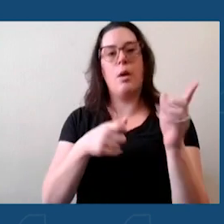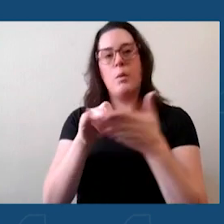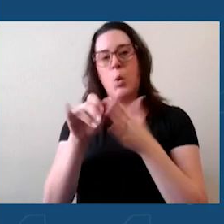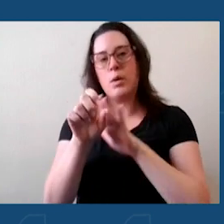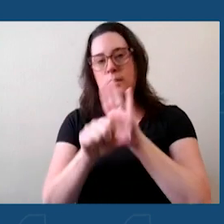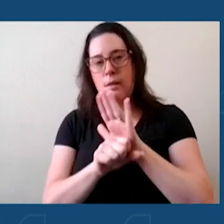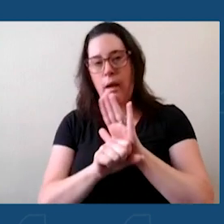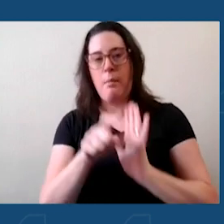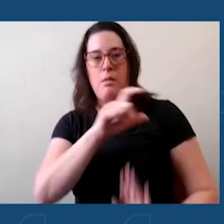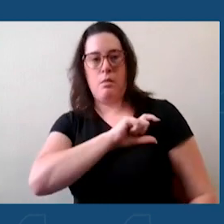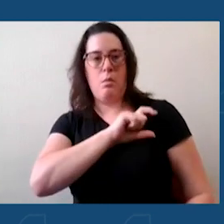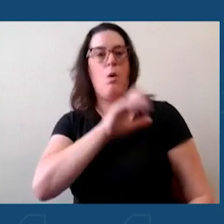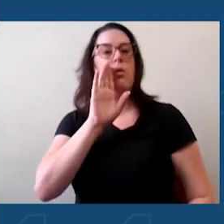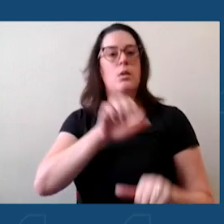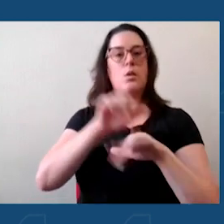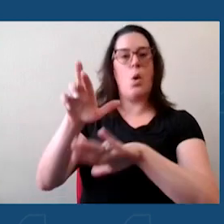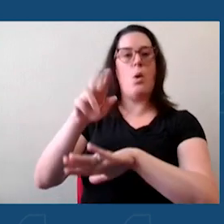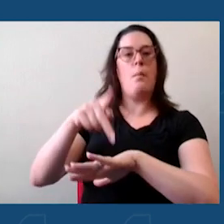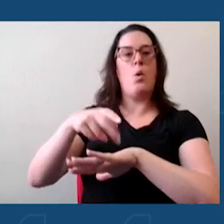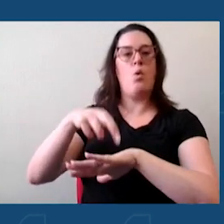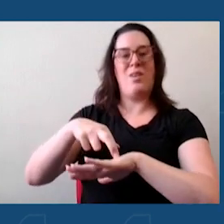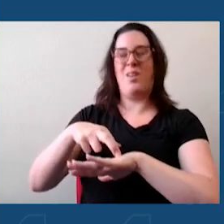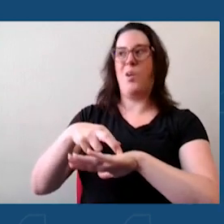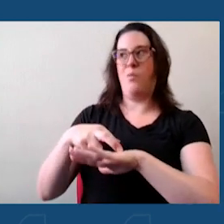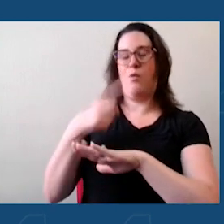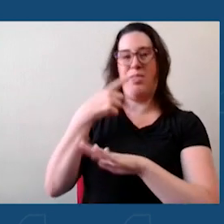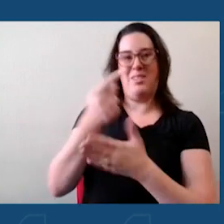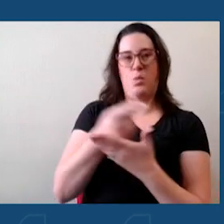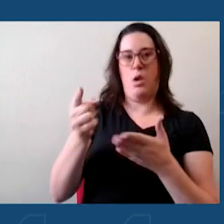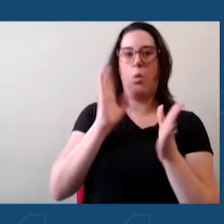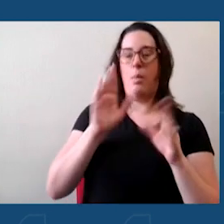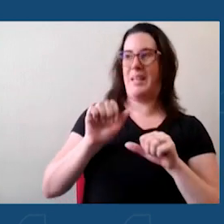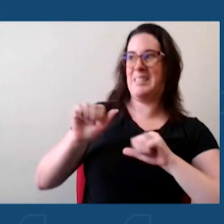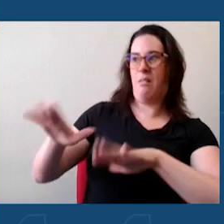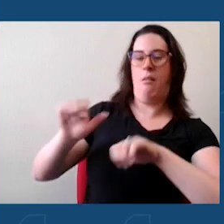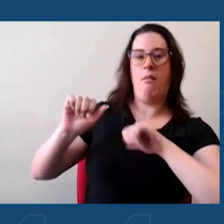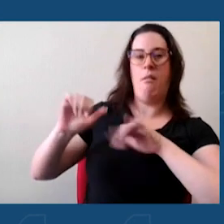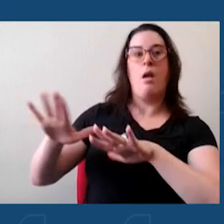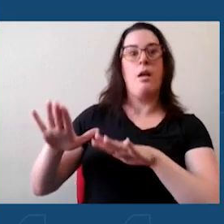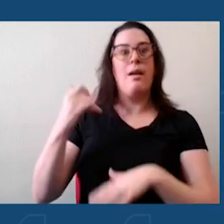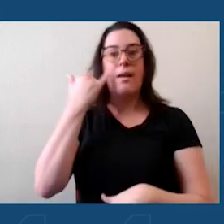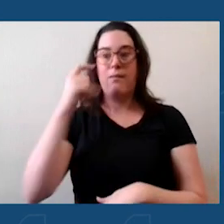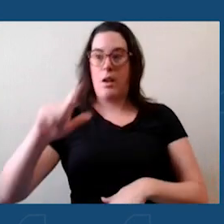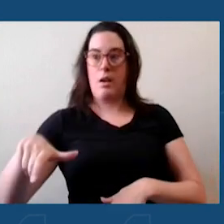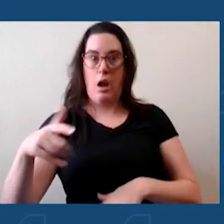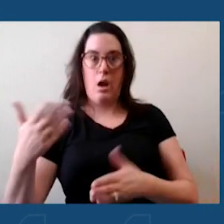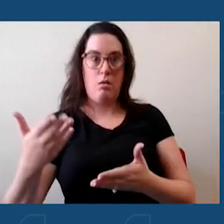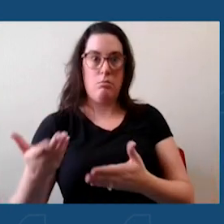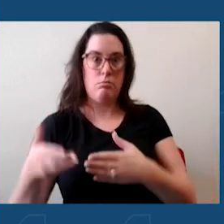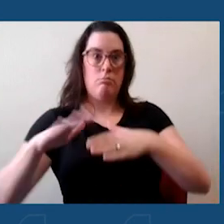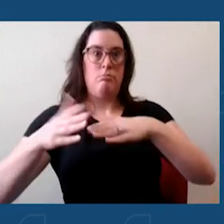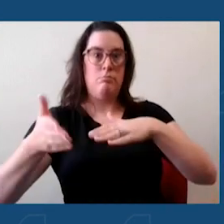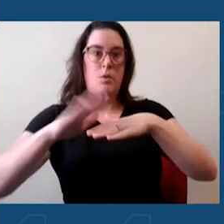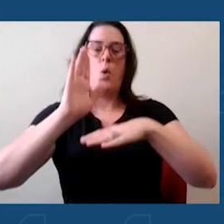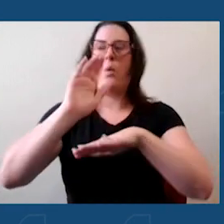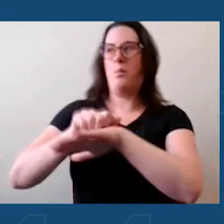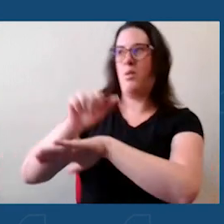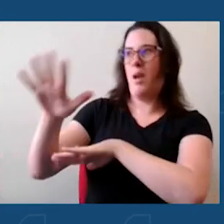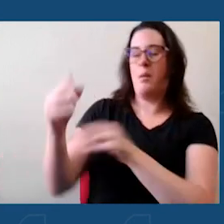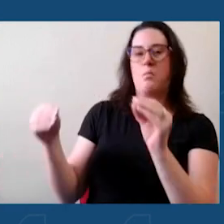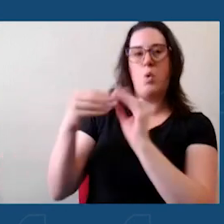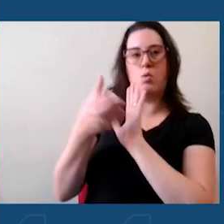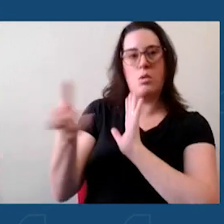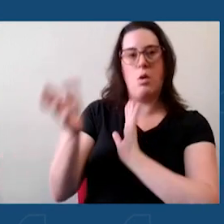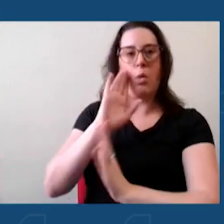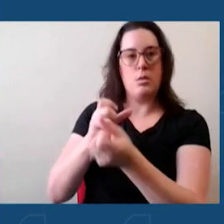Puerto Rico over this next week. And as the need continues to arise, we'll be ready to offer other resources and support. So what we've